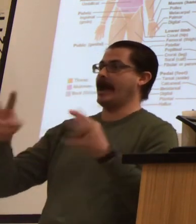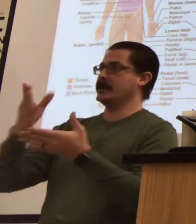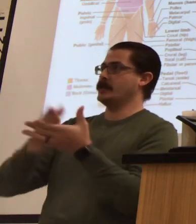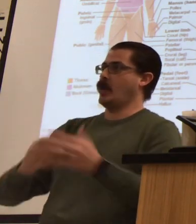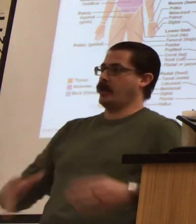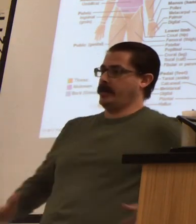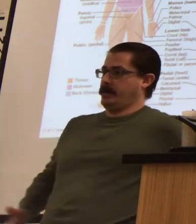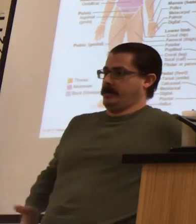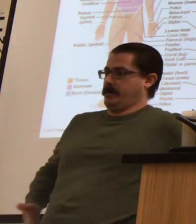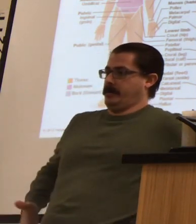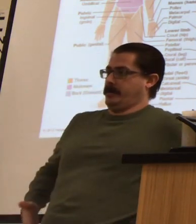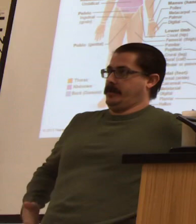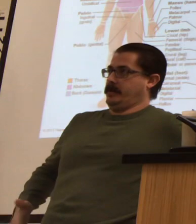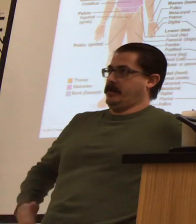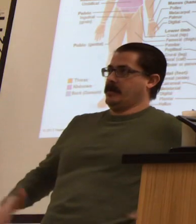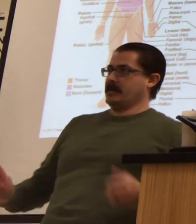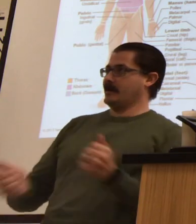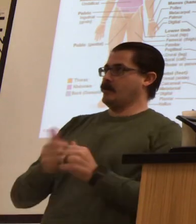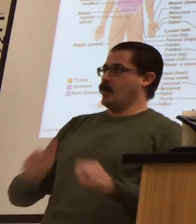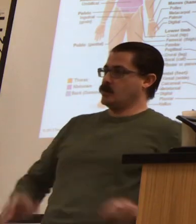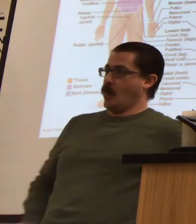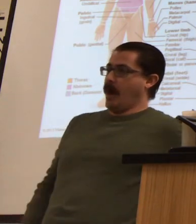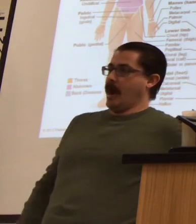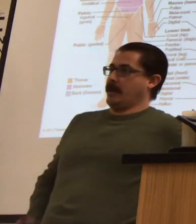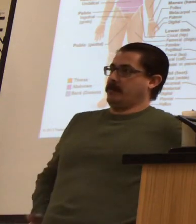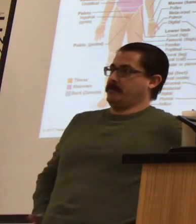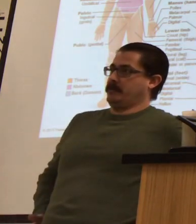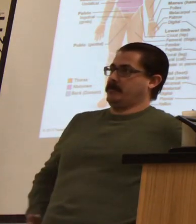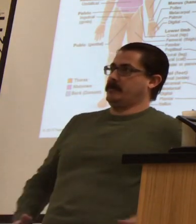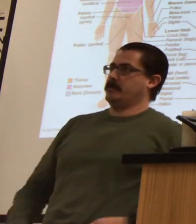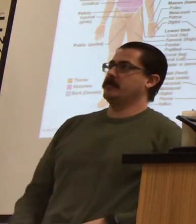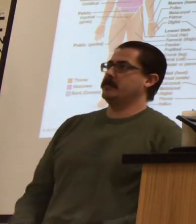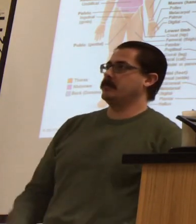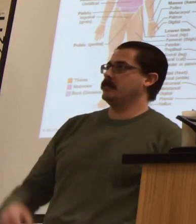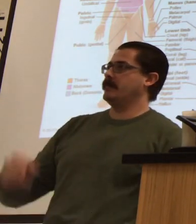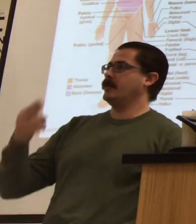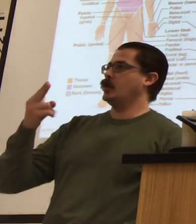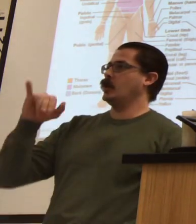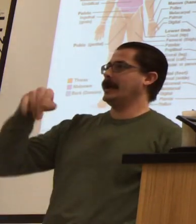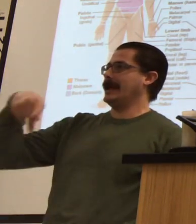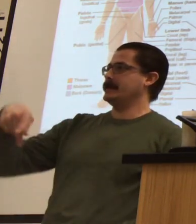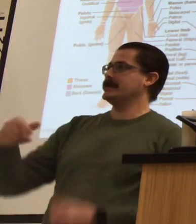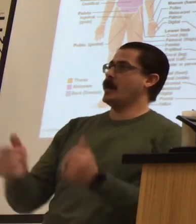So here, in this part of the body, the pelvis is the widest part of your hips.